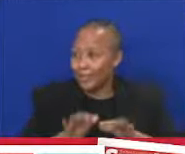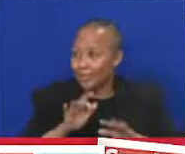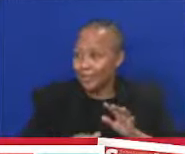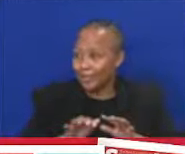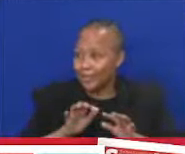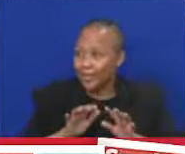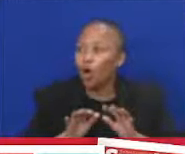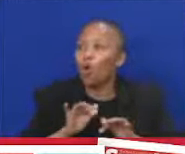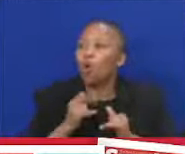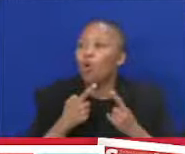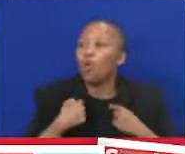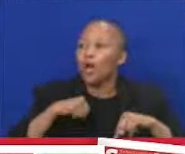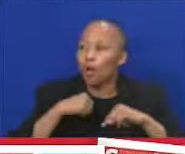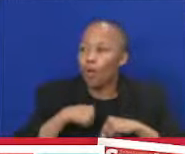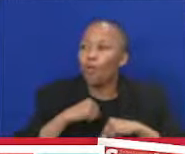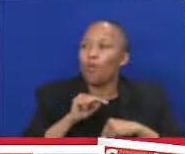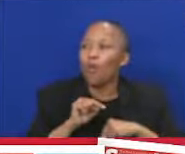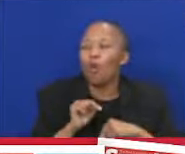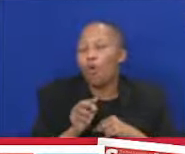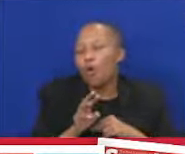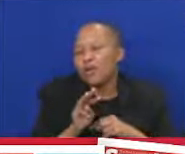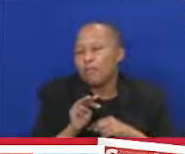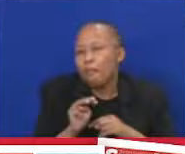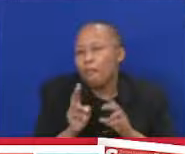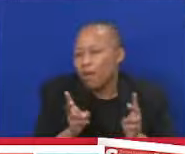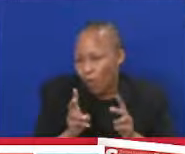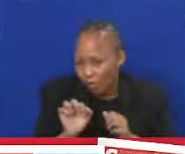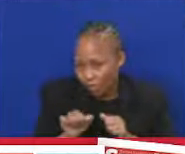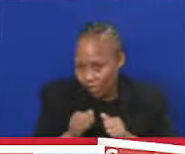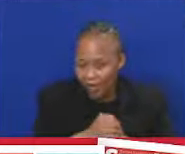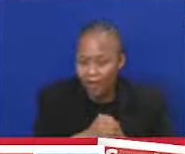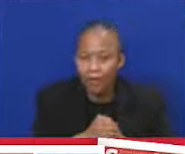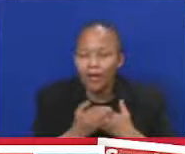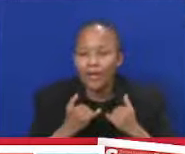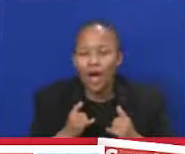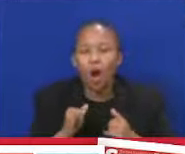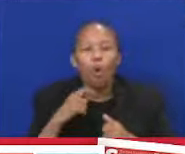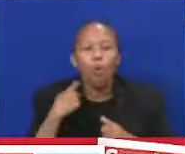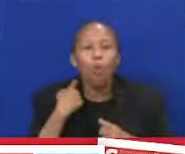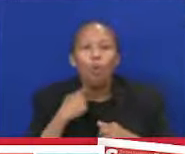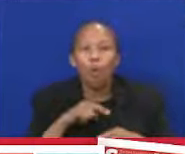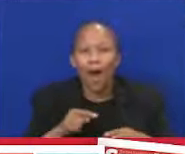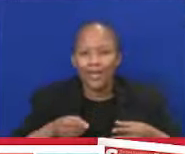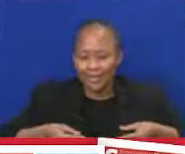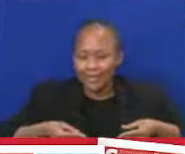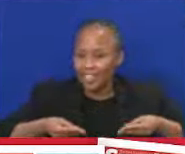And that white sheet, it is distinctive because